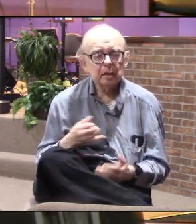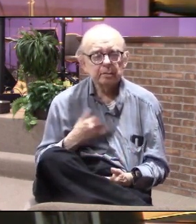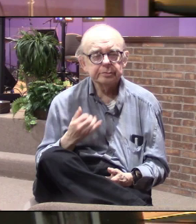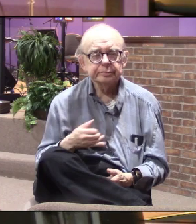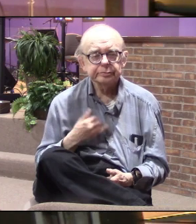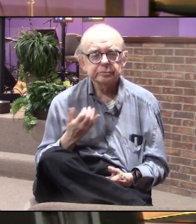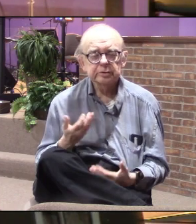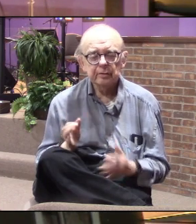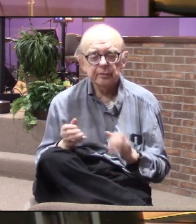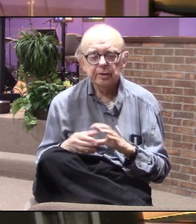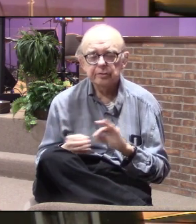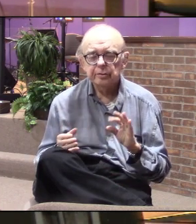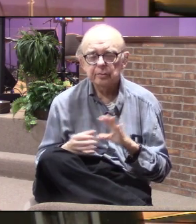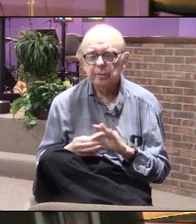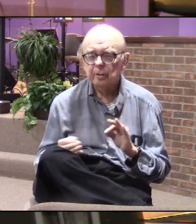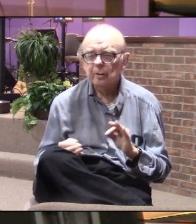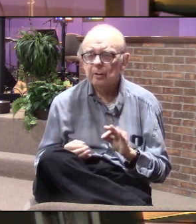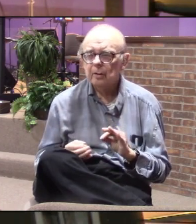and let's finish the story.